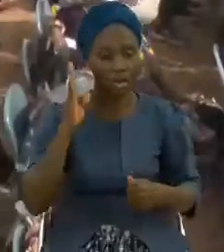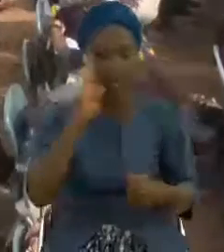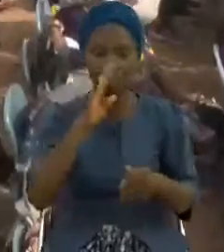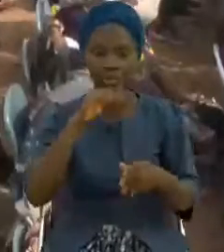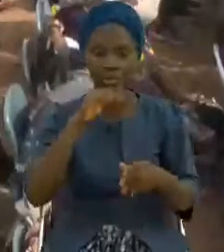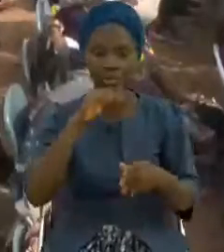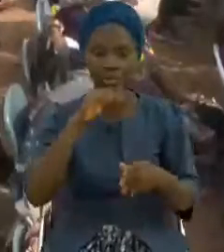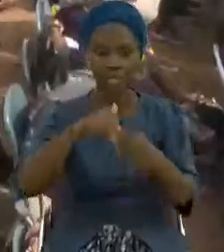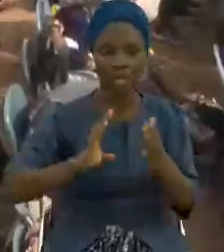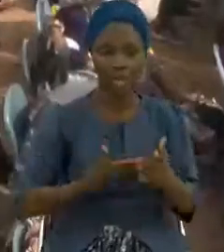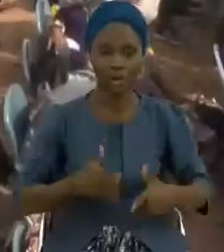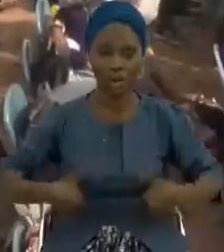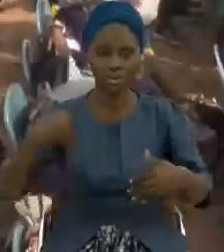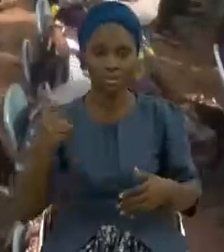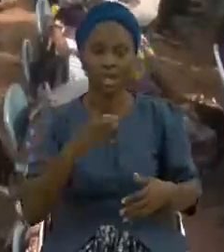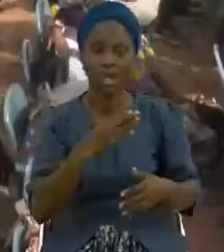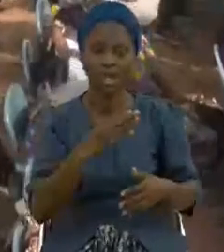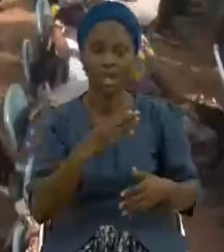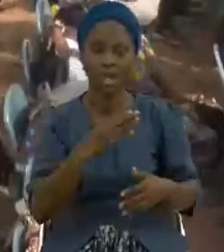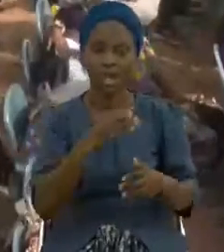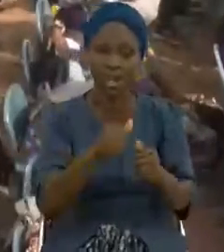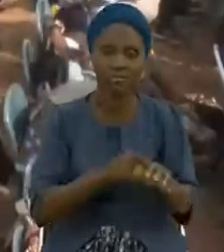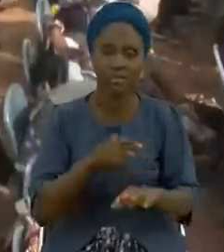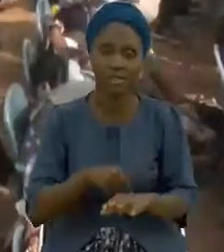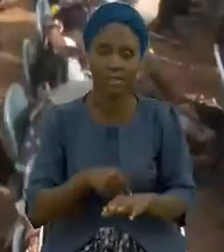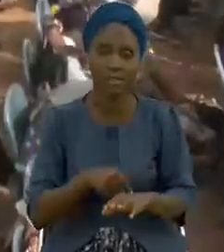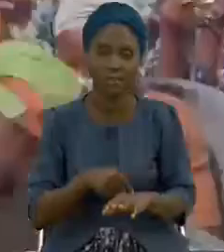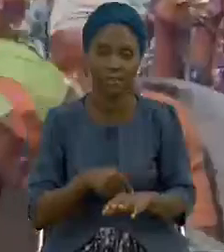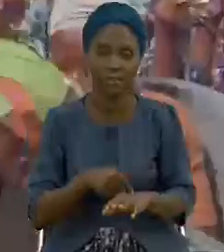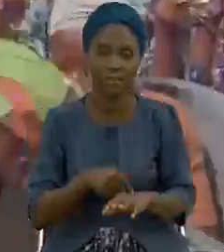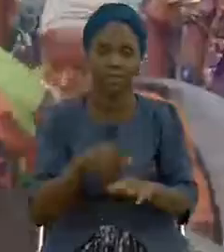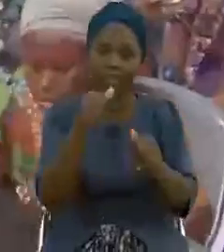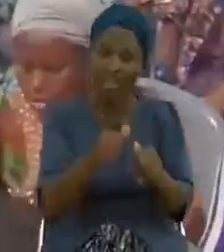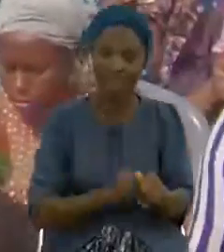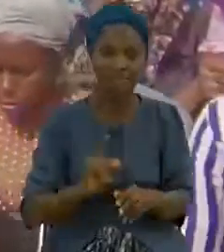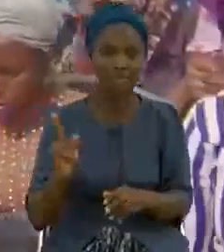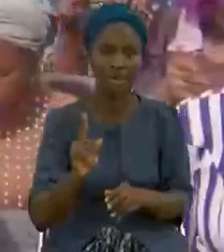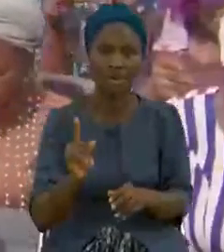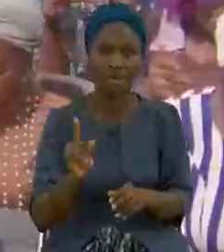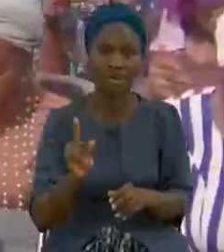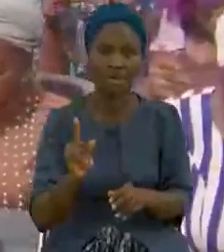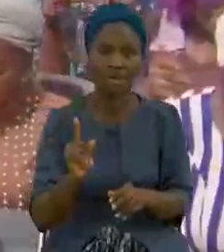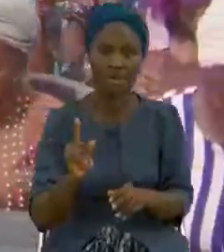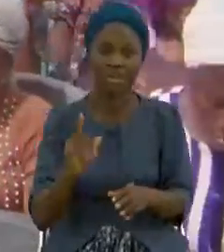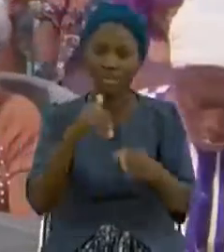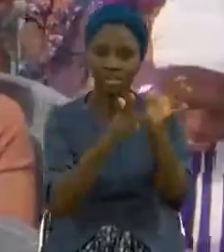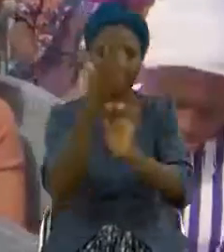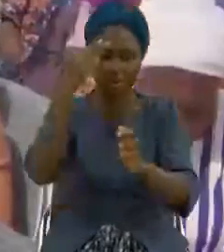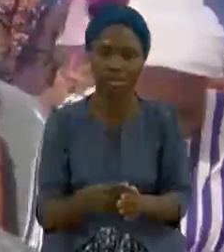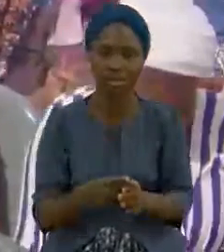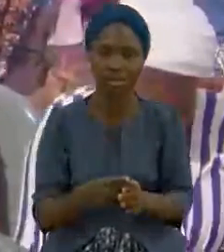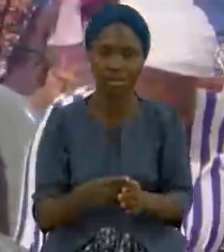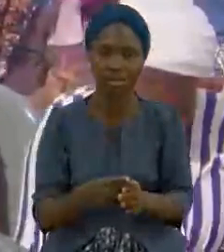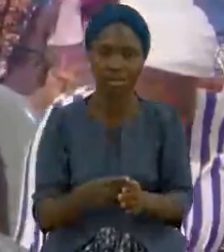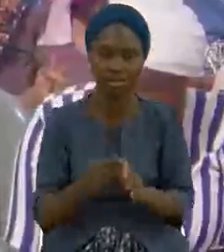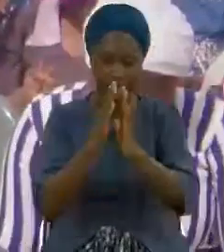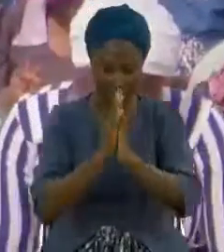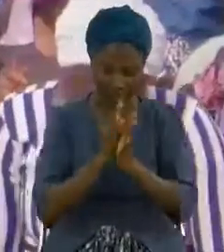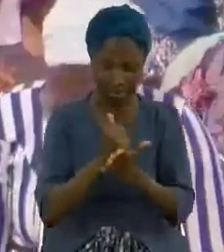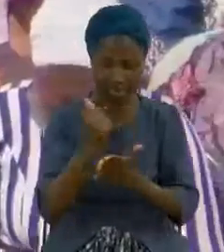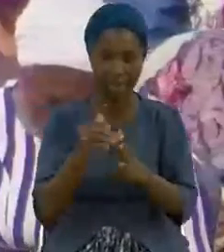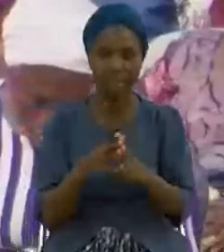time, everywhere, in Jesus' name. And the